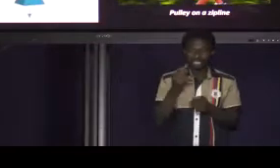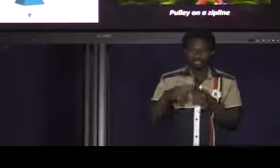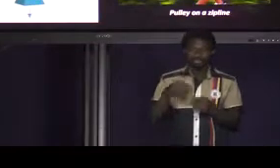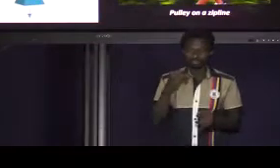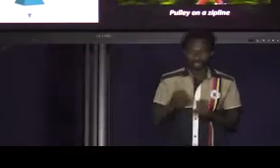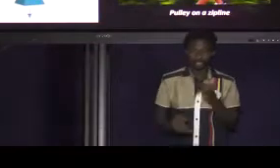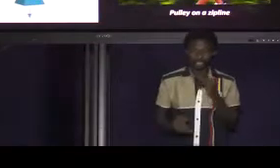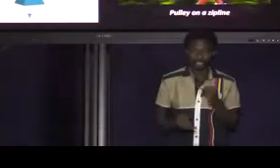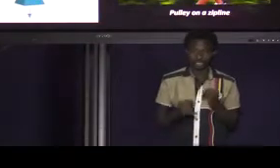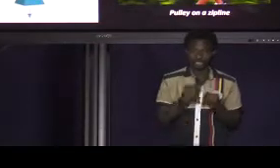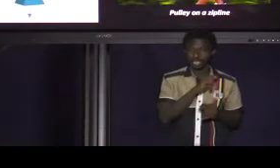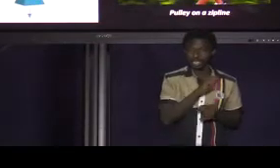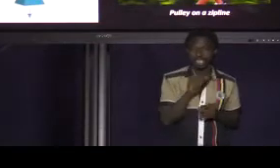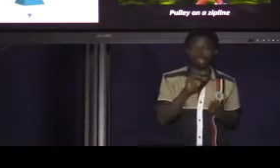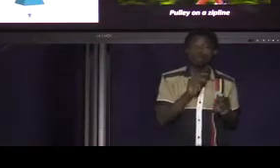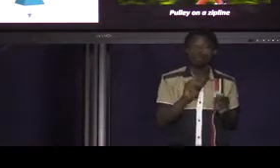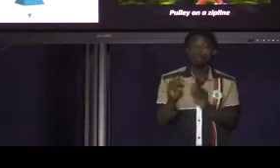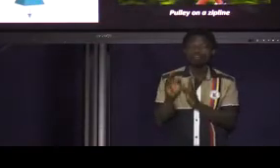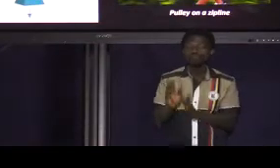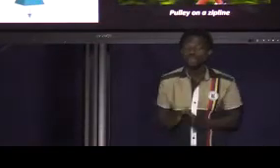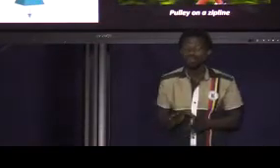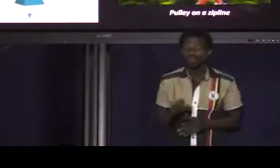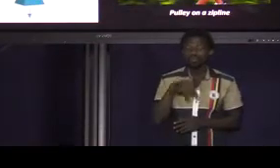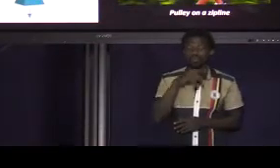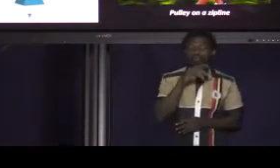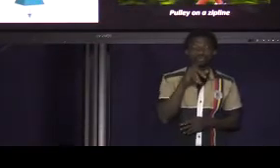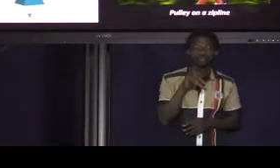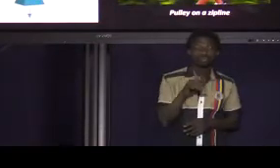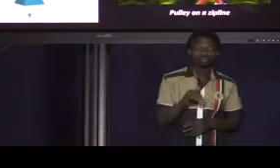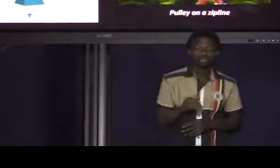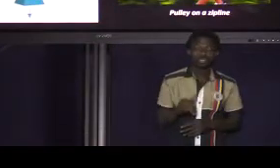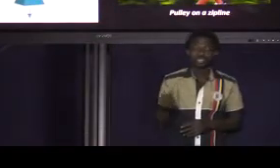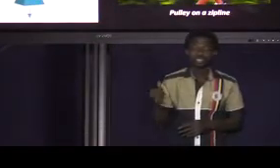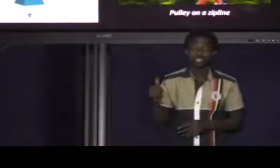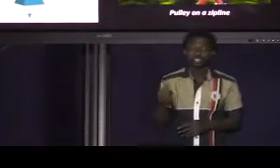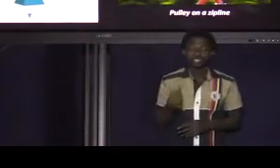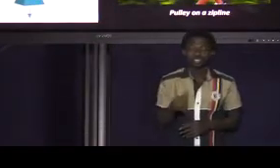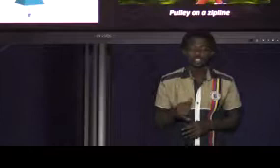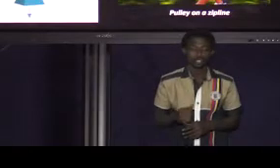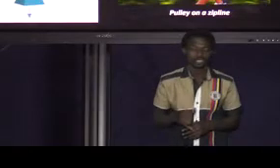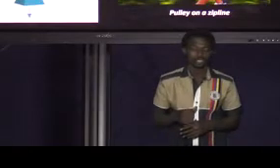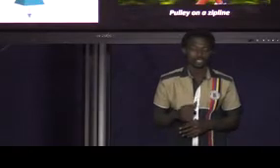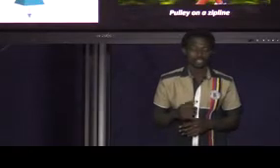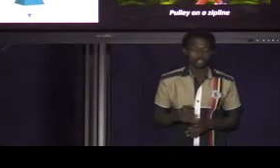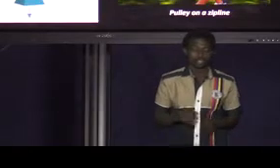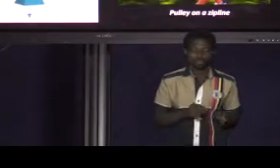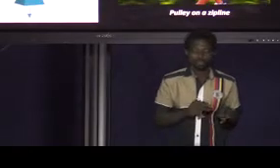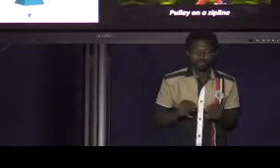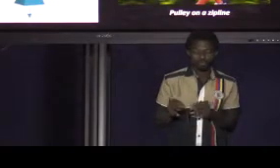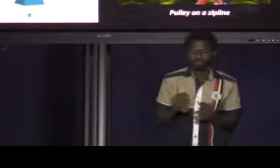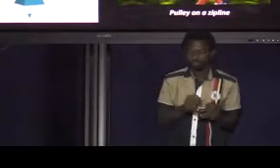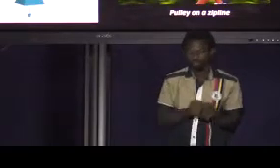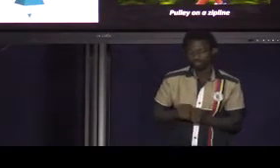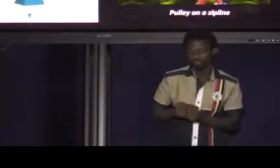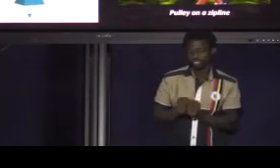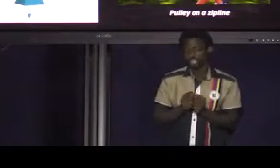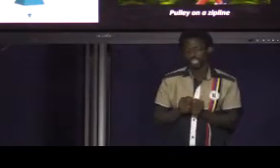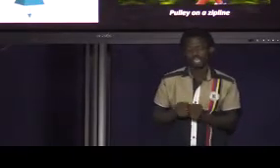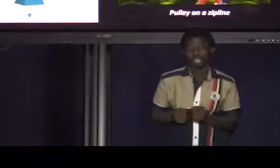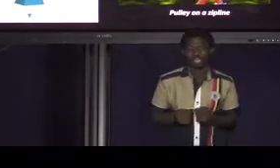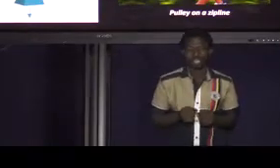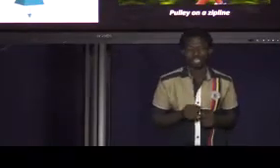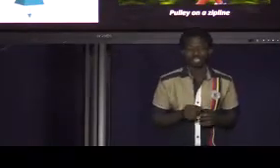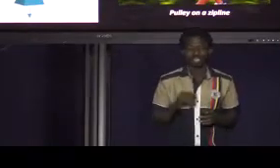end. So in movable pulley, the wheel and the load move together. So the wheel moves with the load. That's